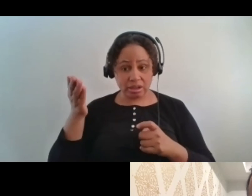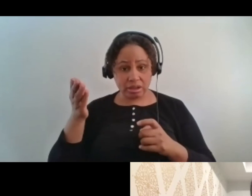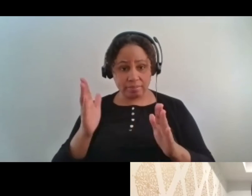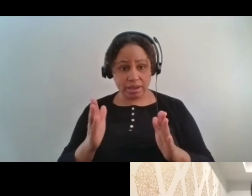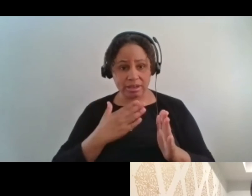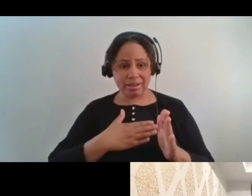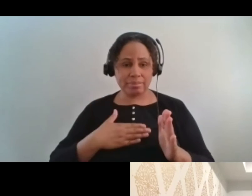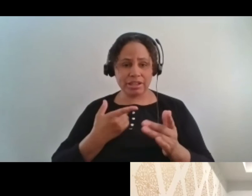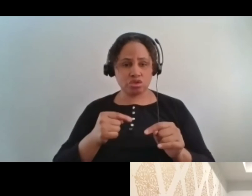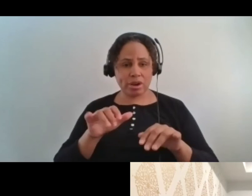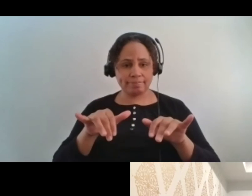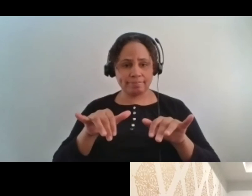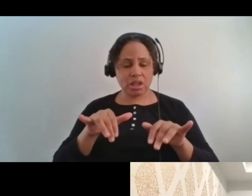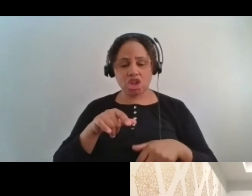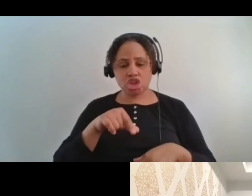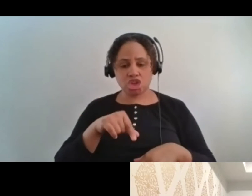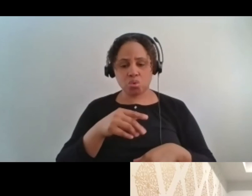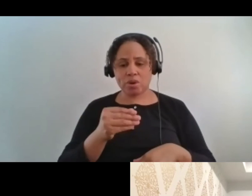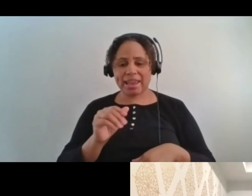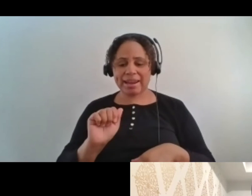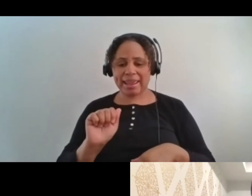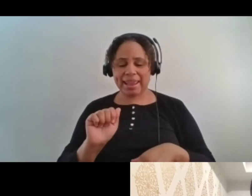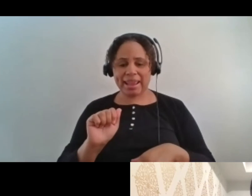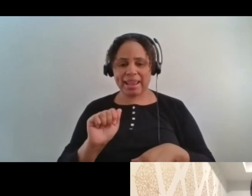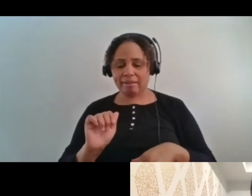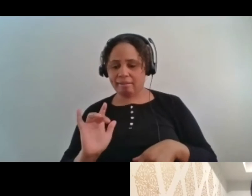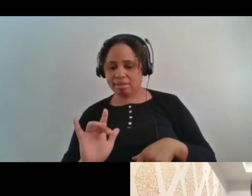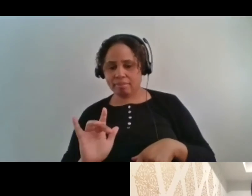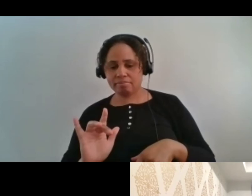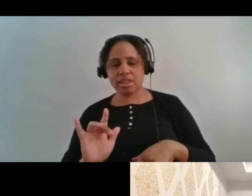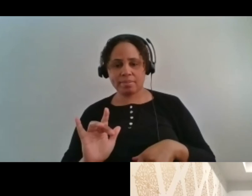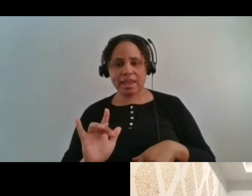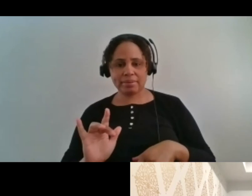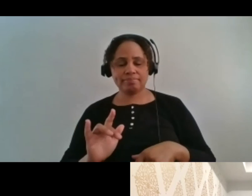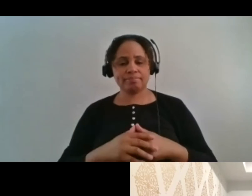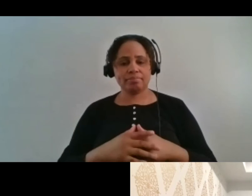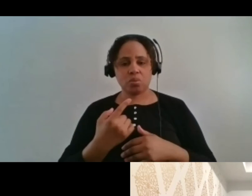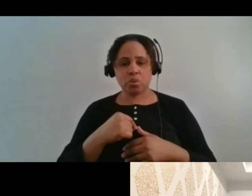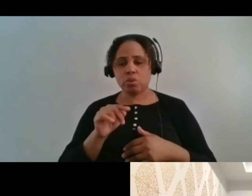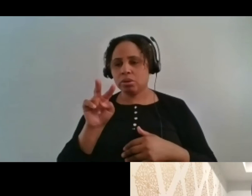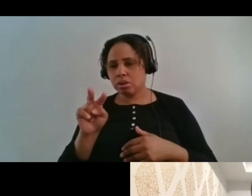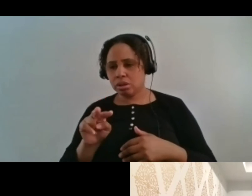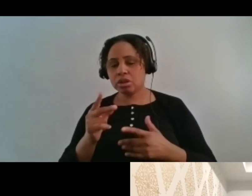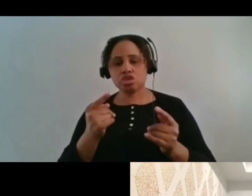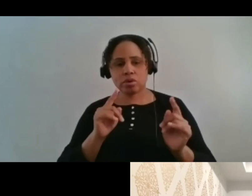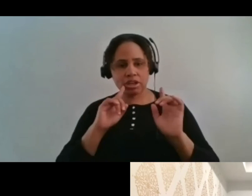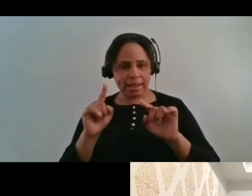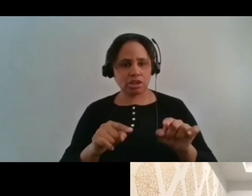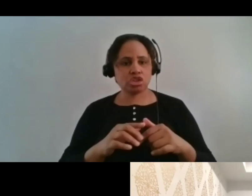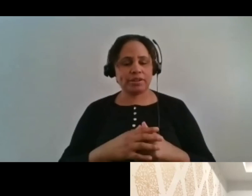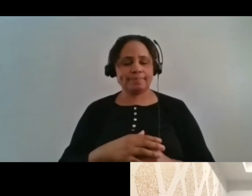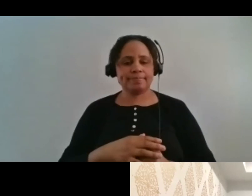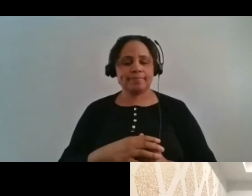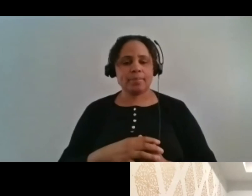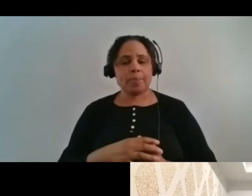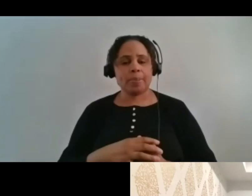Q&A function at the bottom. If you click on that and enter in your question, we'll certainly try to filter it and address it to our panel. I wanted to